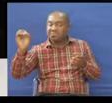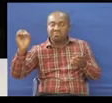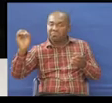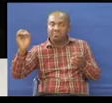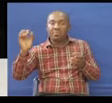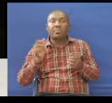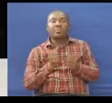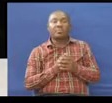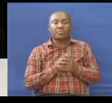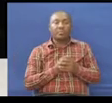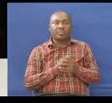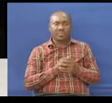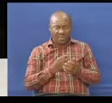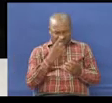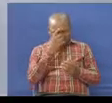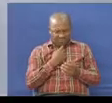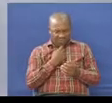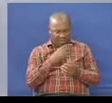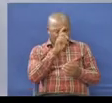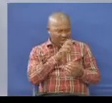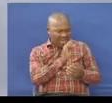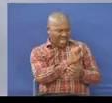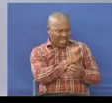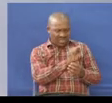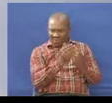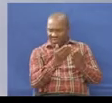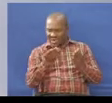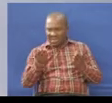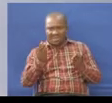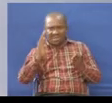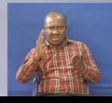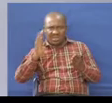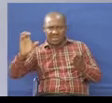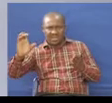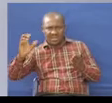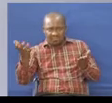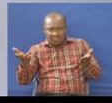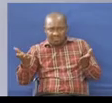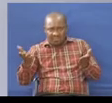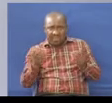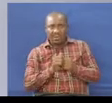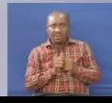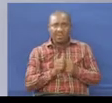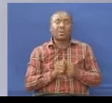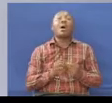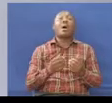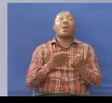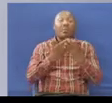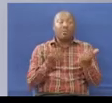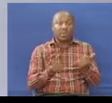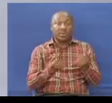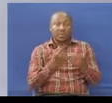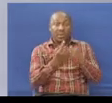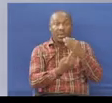You will ask me, why a should not be equal to 0? What about other real numbers? What about b? What about c? Because one of the